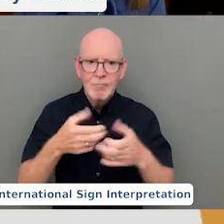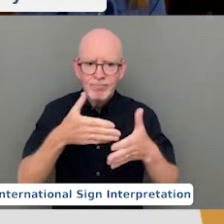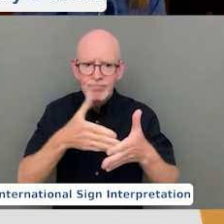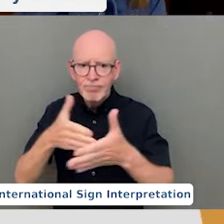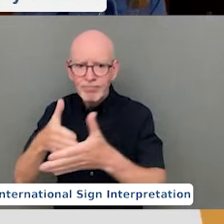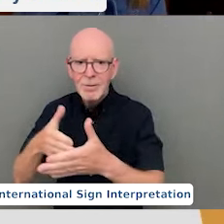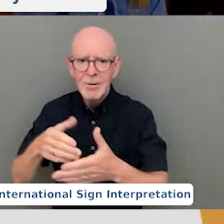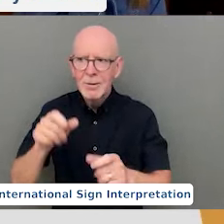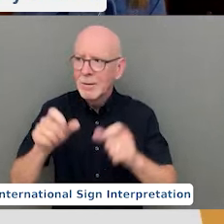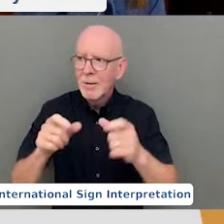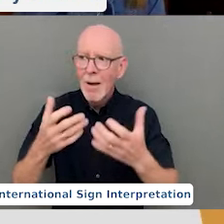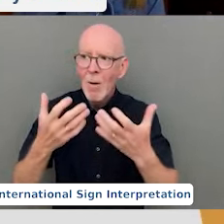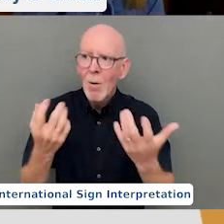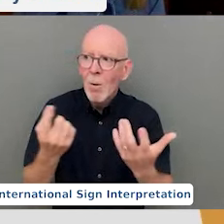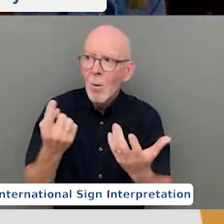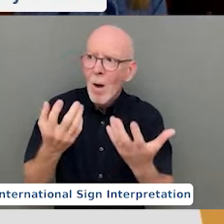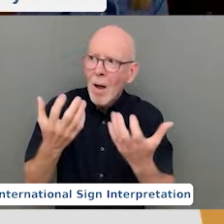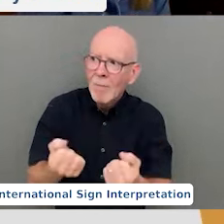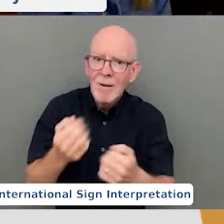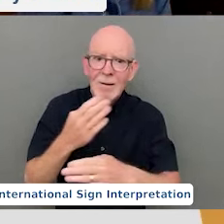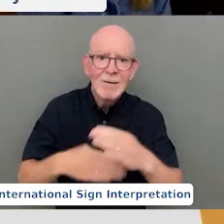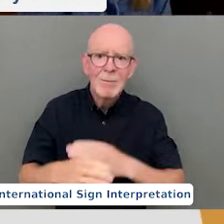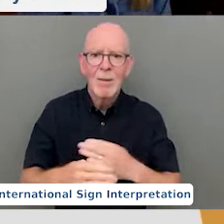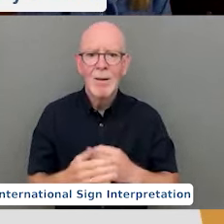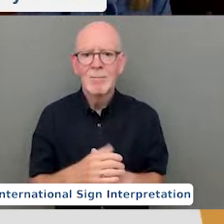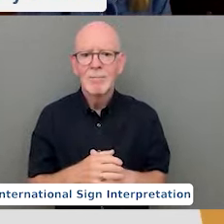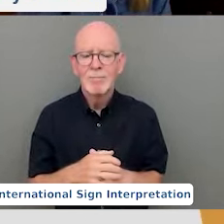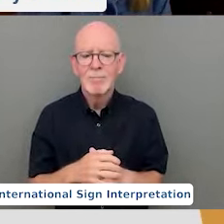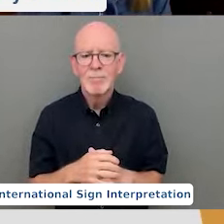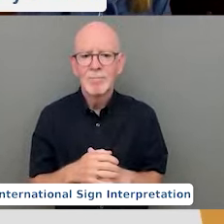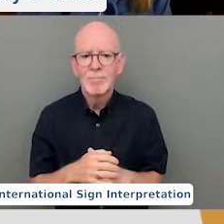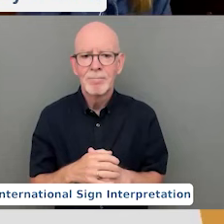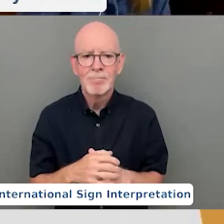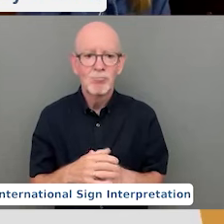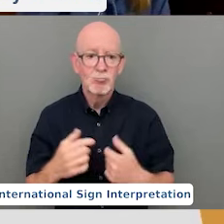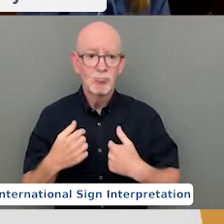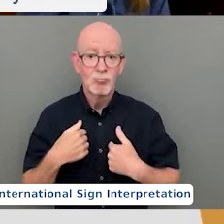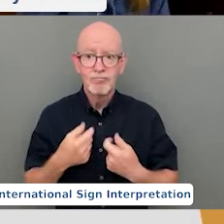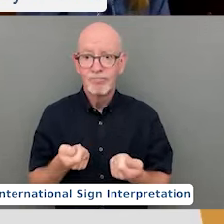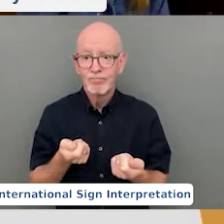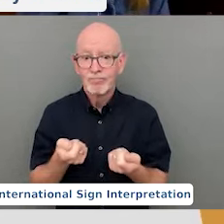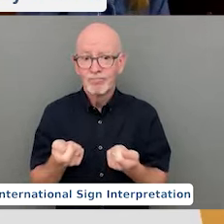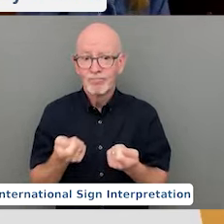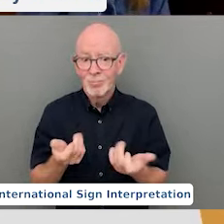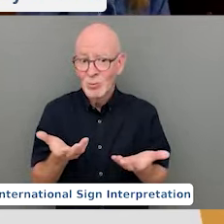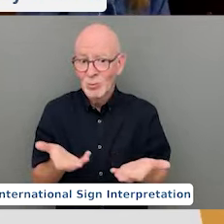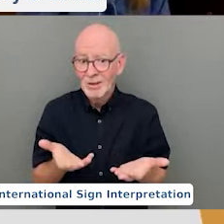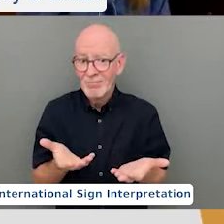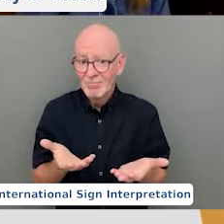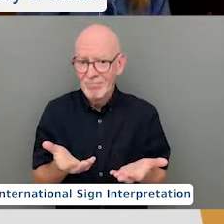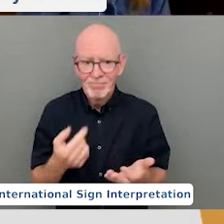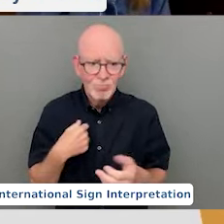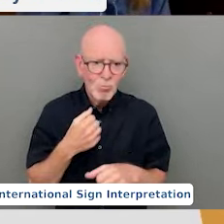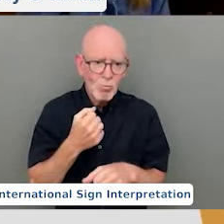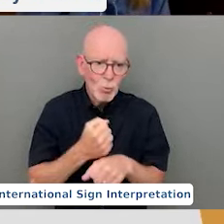So I'm your moderator today. My name's Felicity O'Brien, and I work in the social protection section in the Australian Department of Foreign Affairs